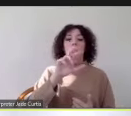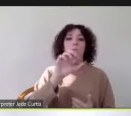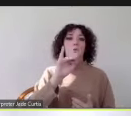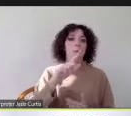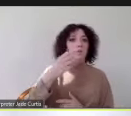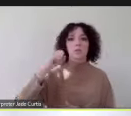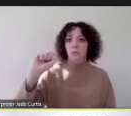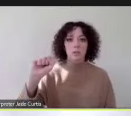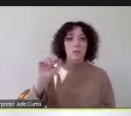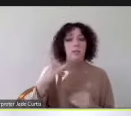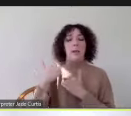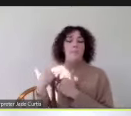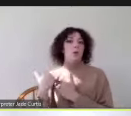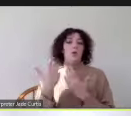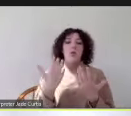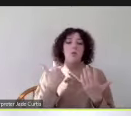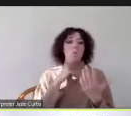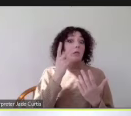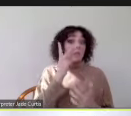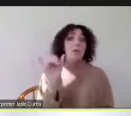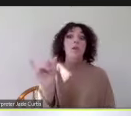of antimicrobial resistance is also